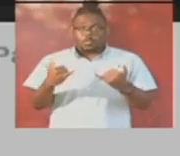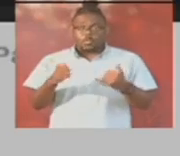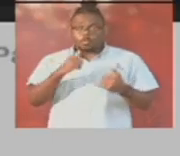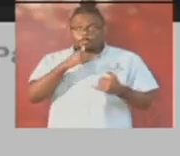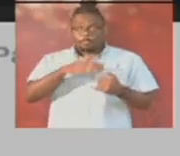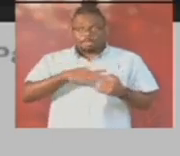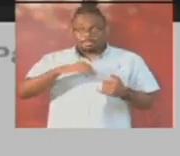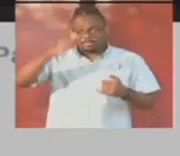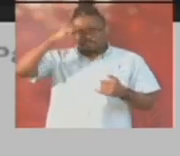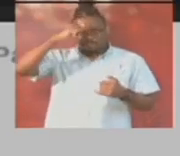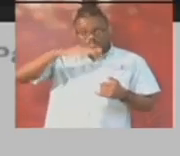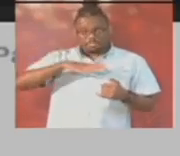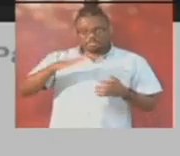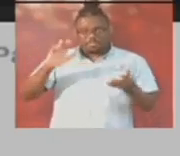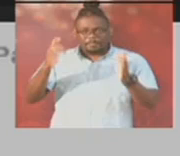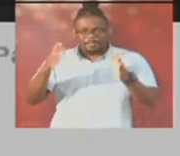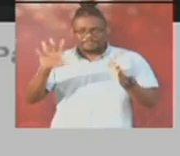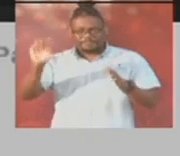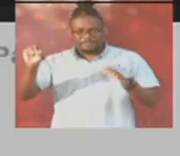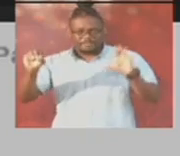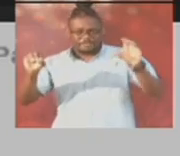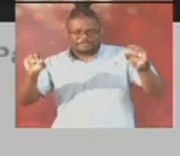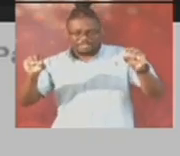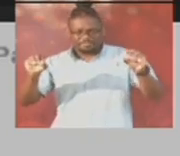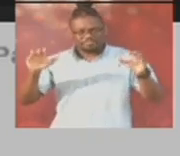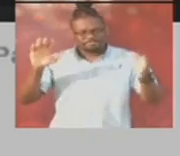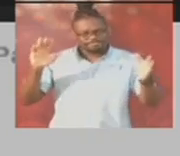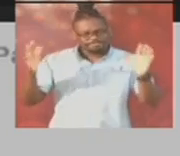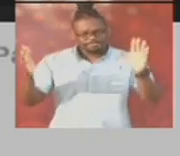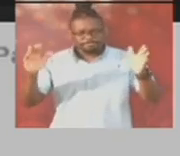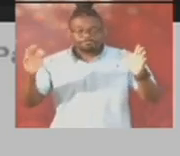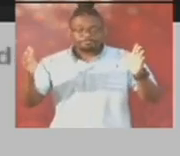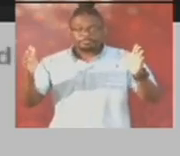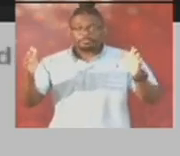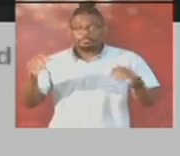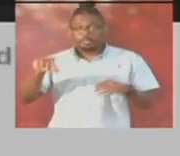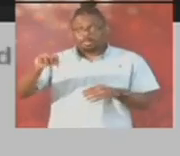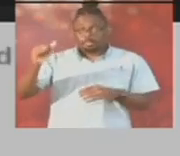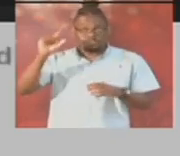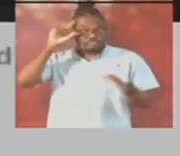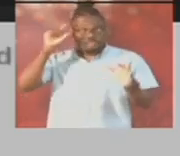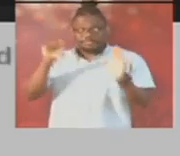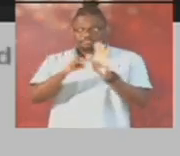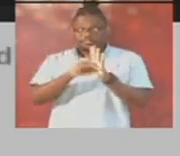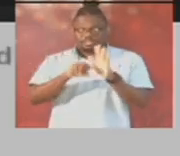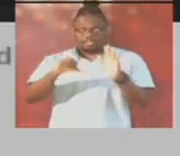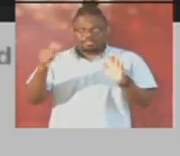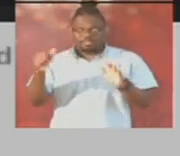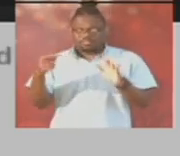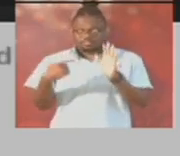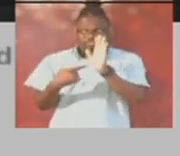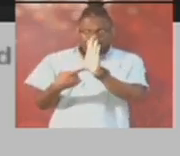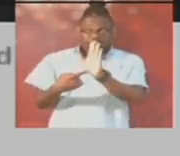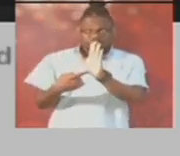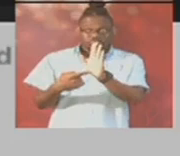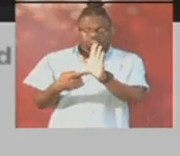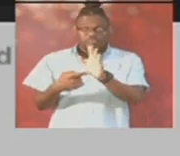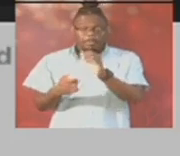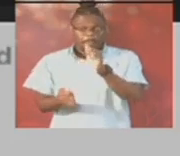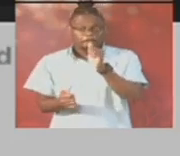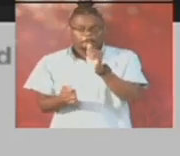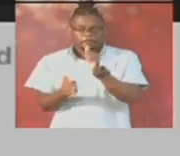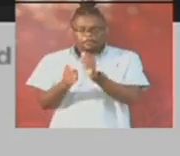50-50, and in this particular slide it actually shows, when we go forward to it, that the majority of people are actually now